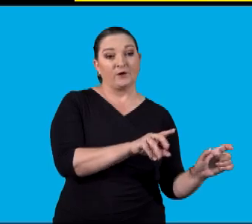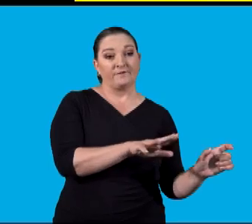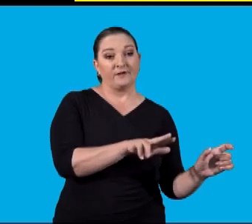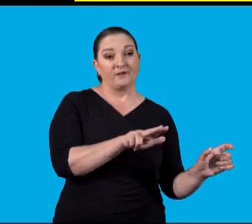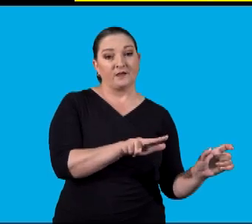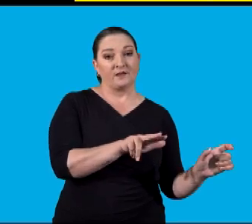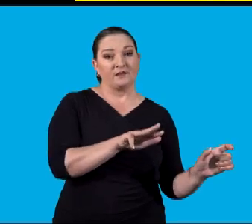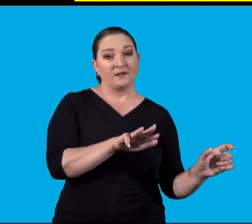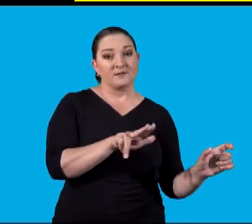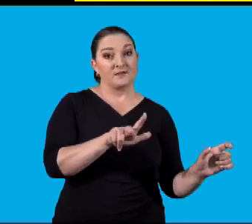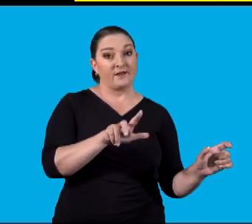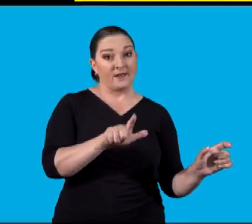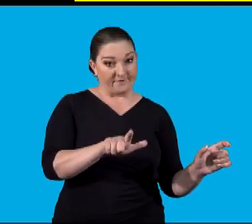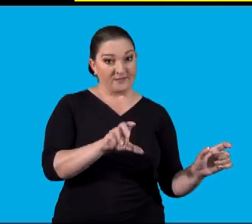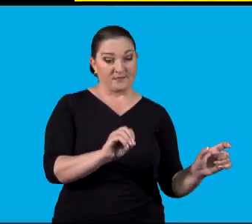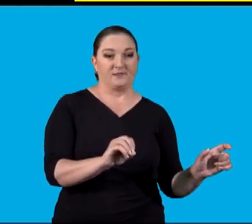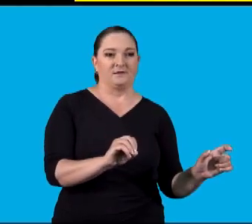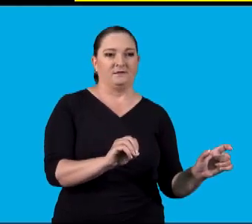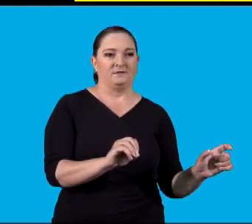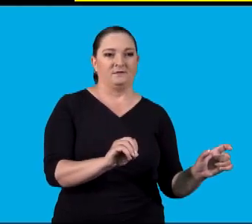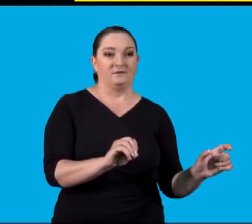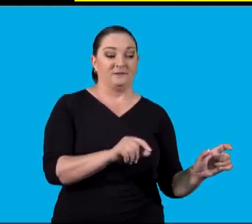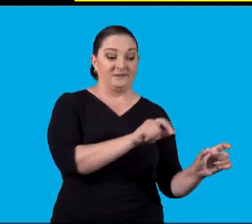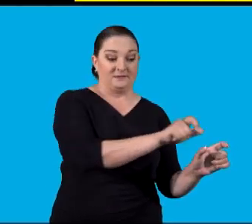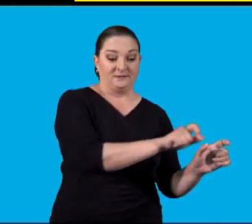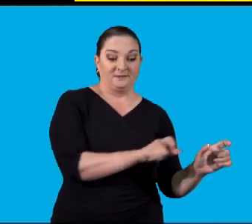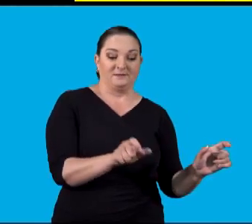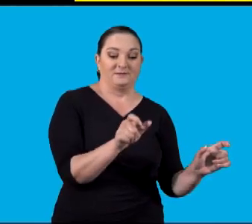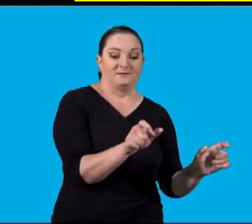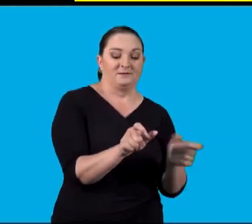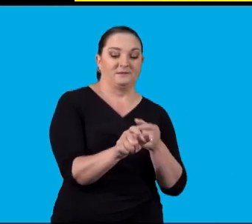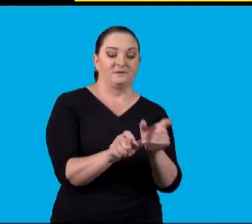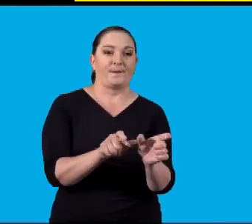20,158,970. So I'll come up here and it becomes my balance carry down,